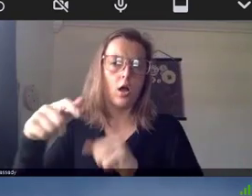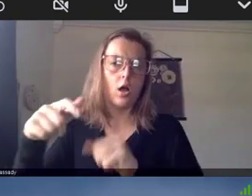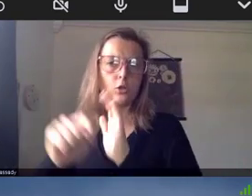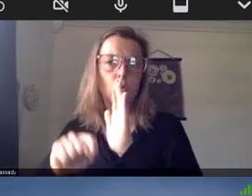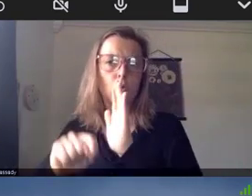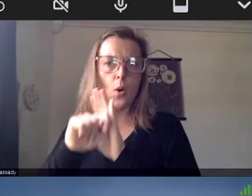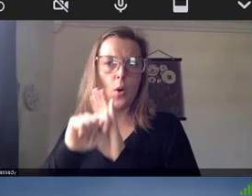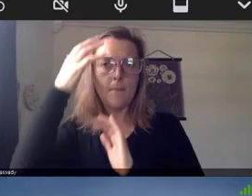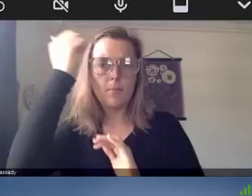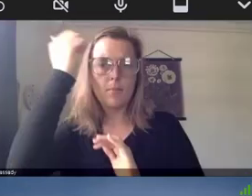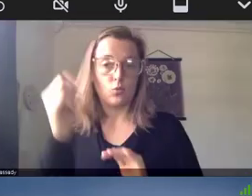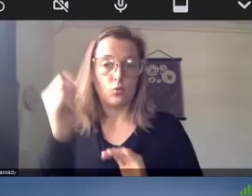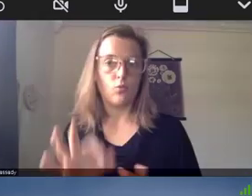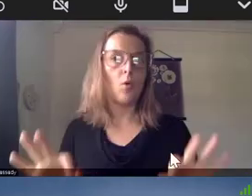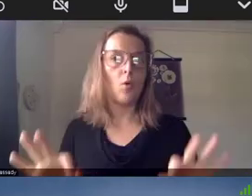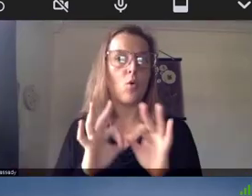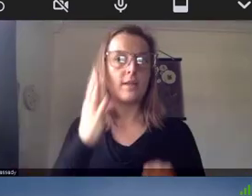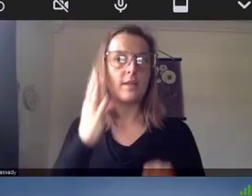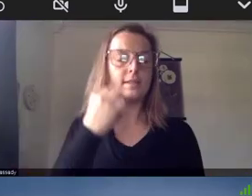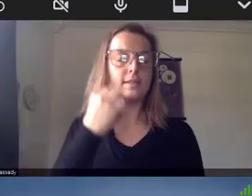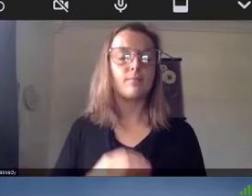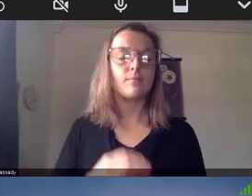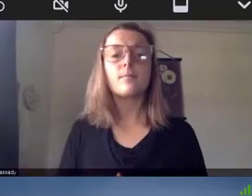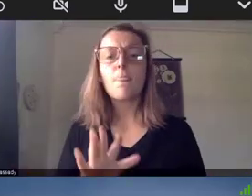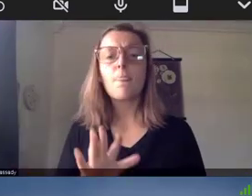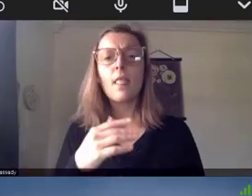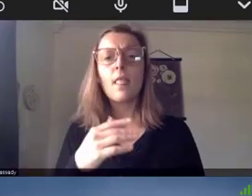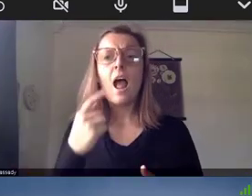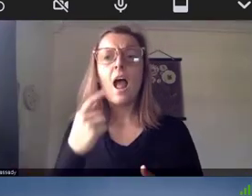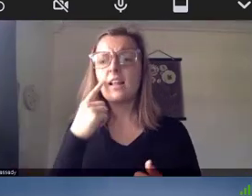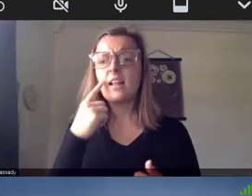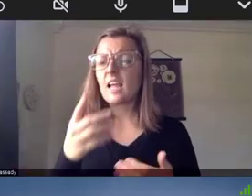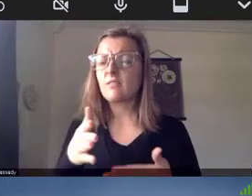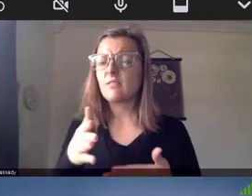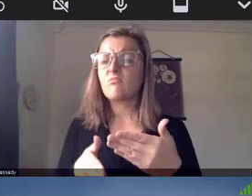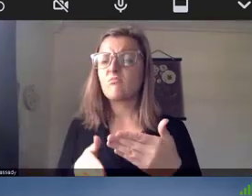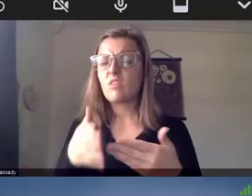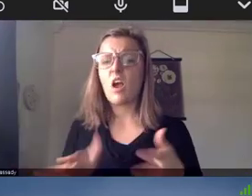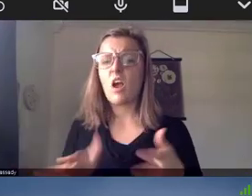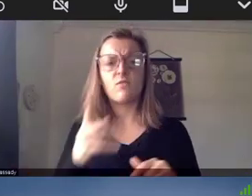minutes here if people want to stick around if anybody has any questions. Thank you.